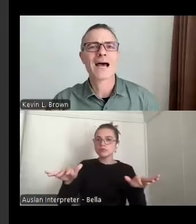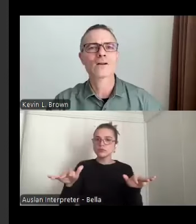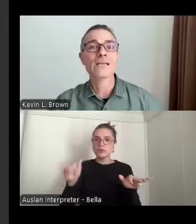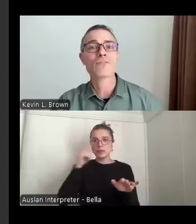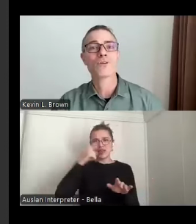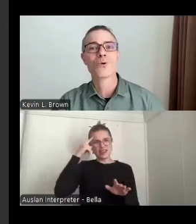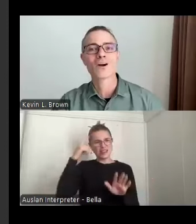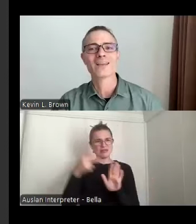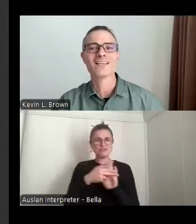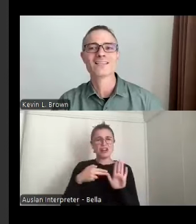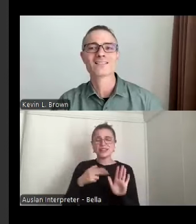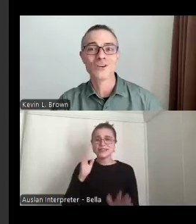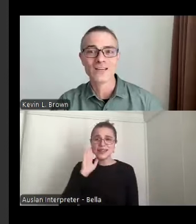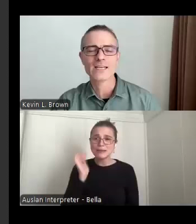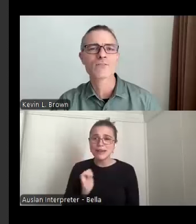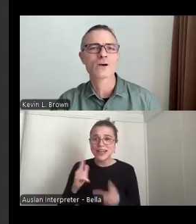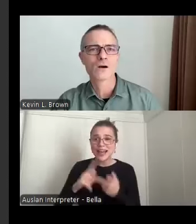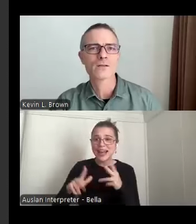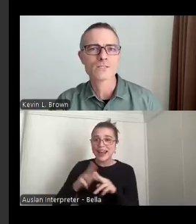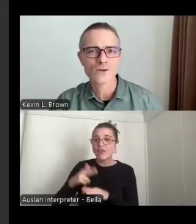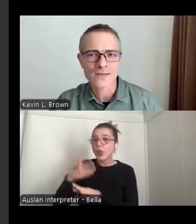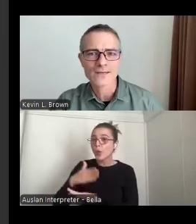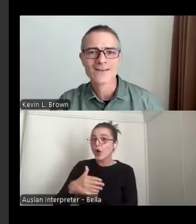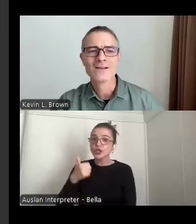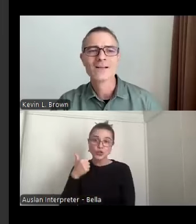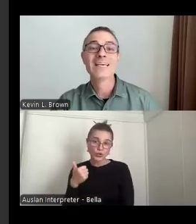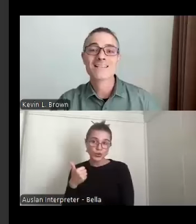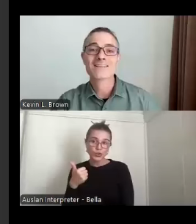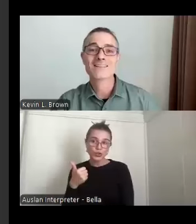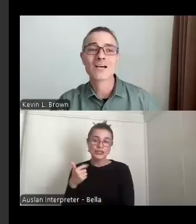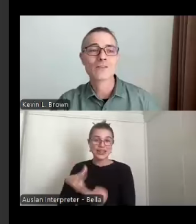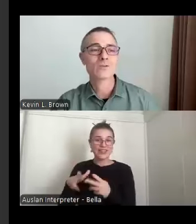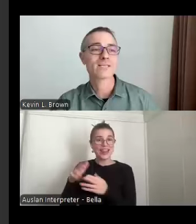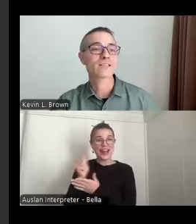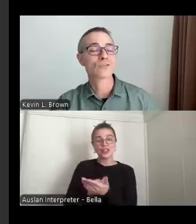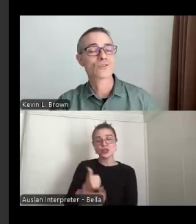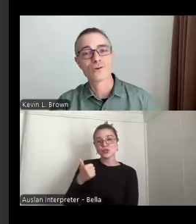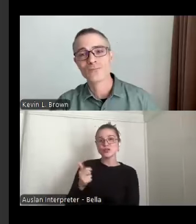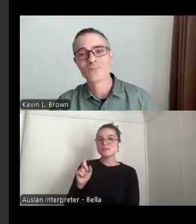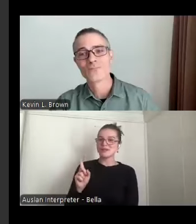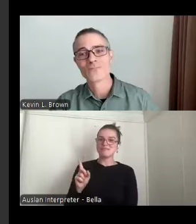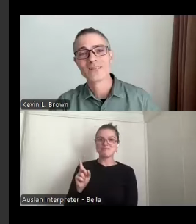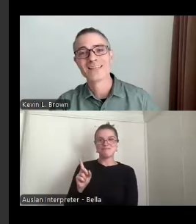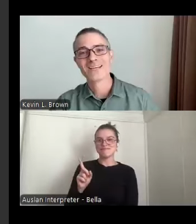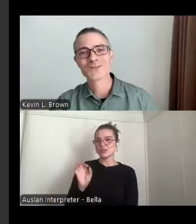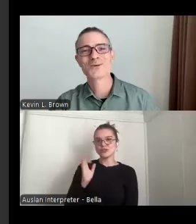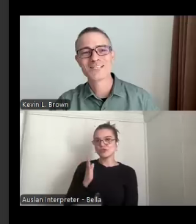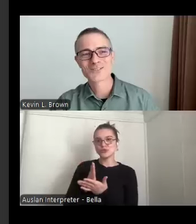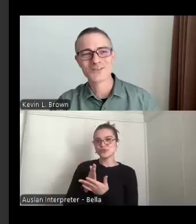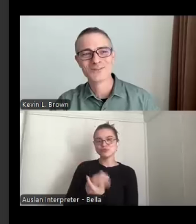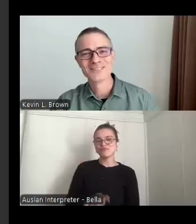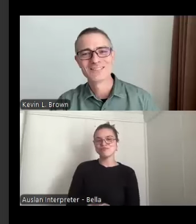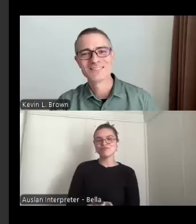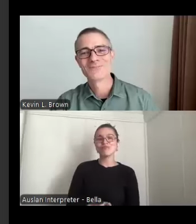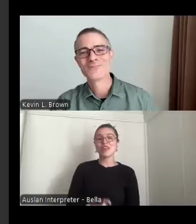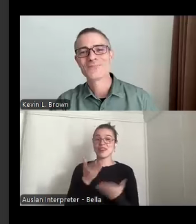shouldn't matter if the work is good, if the art is good. Yet none of those things is true. Here's what is